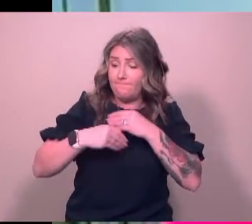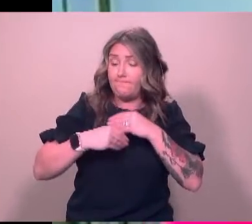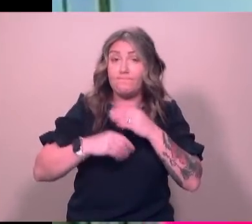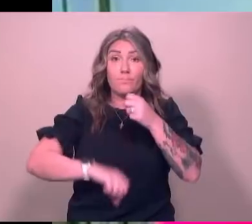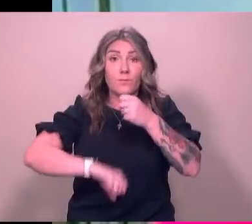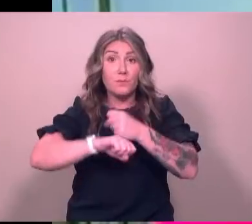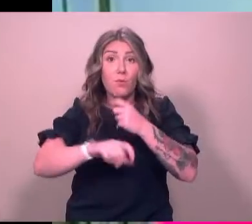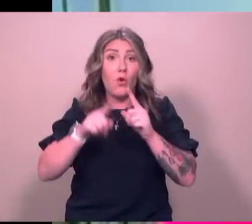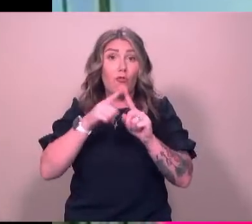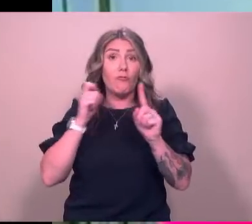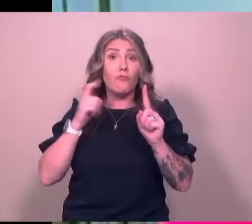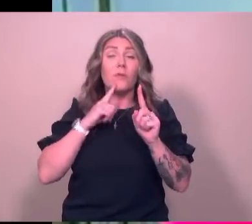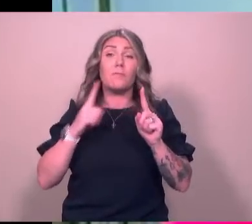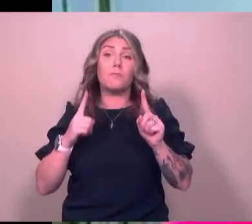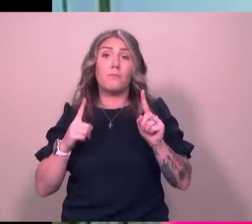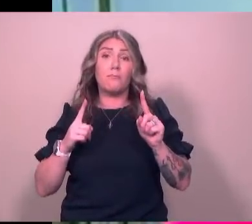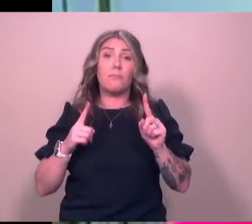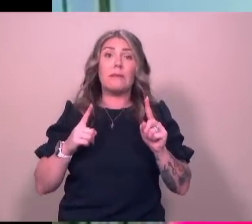support from